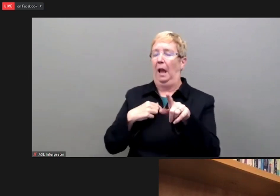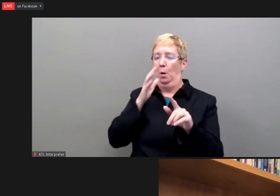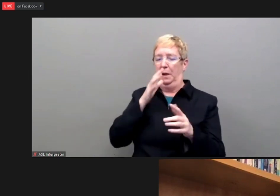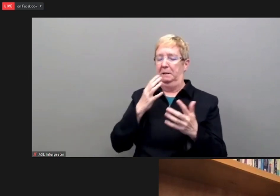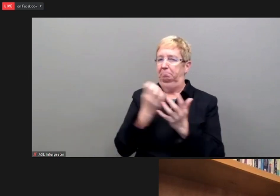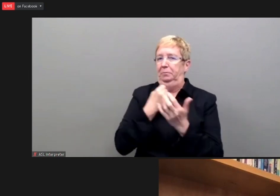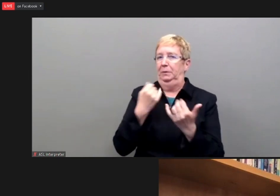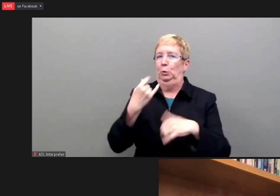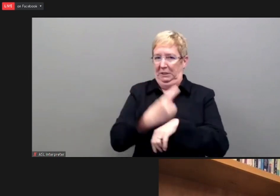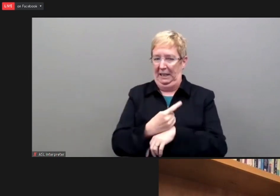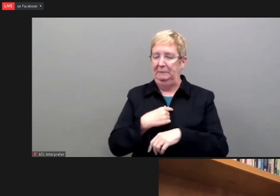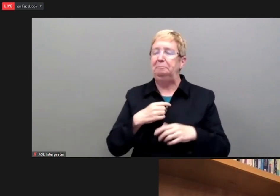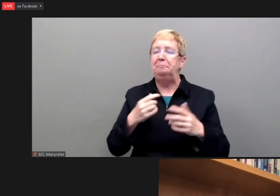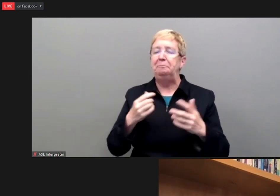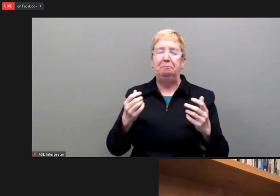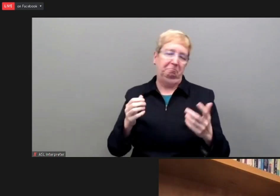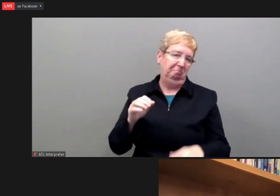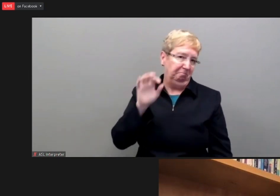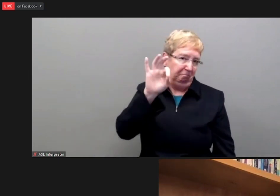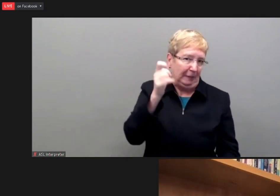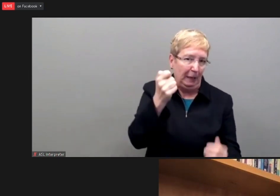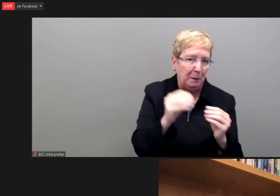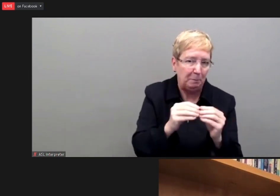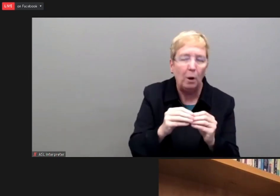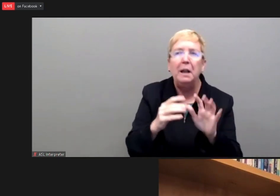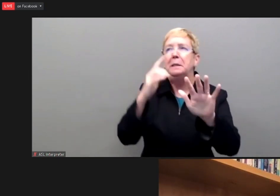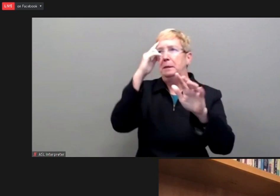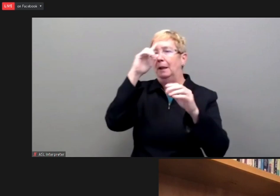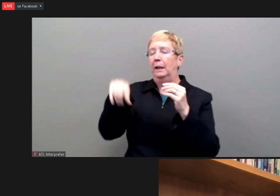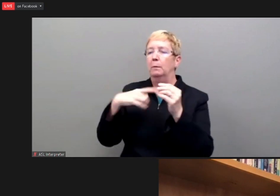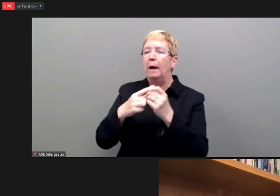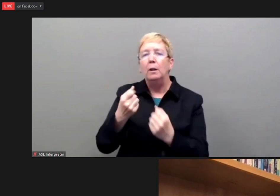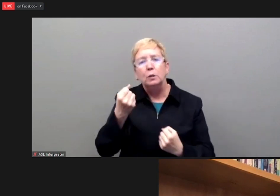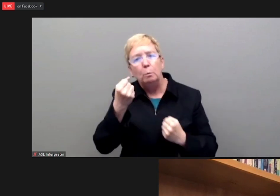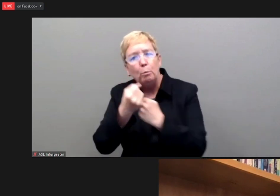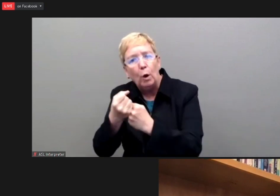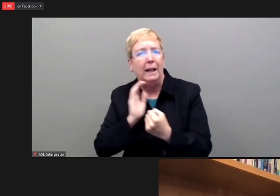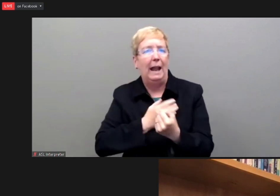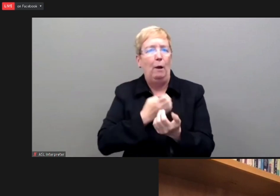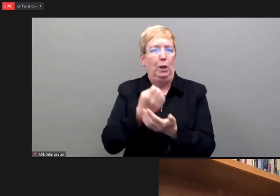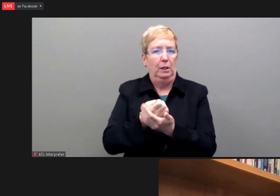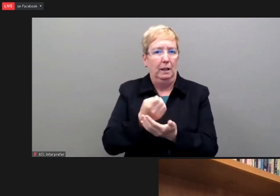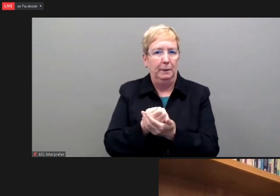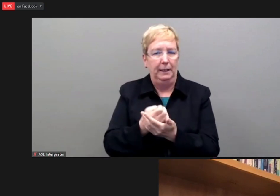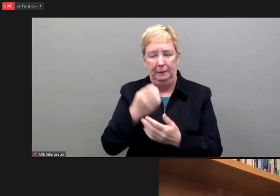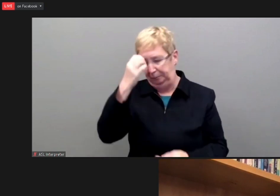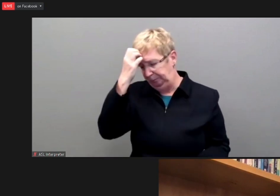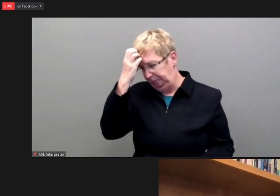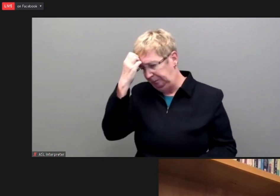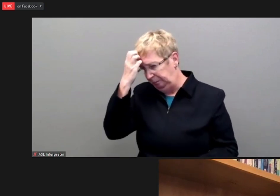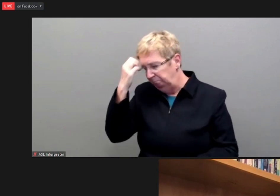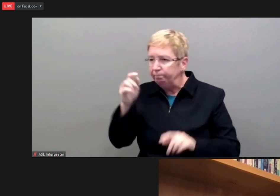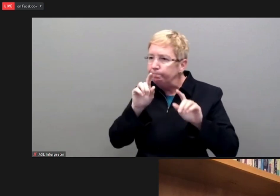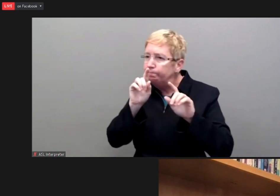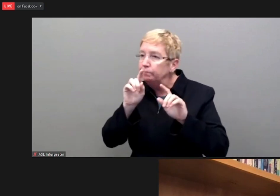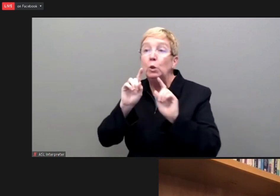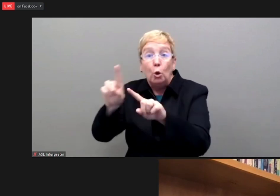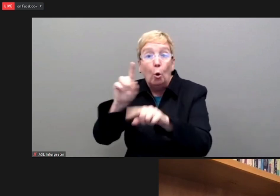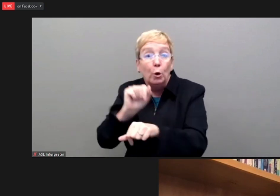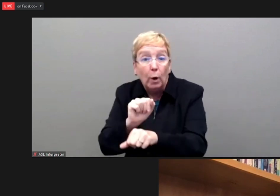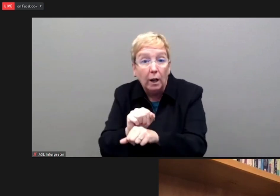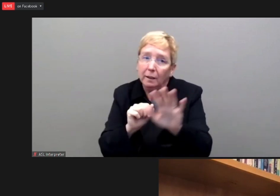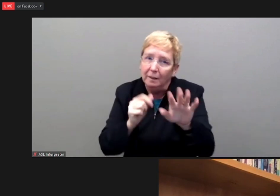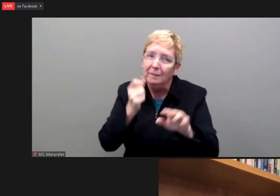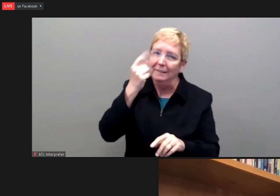about supporting our economy, supporting their families, going to work. Don't go to work, as Dr. Grace said. If you're sick or you